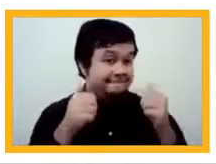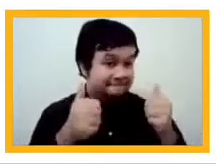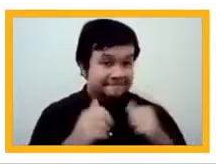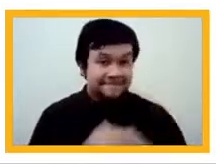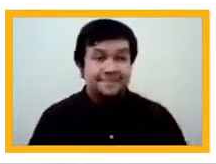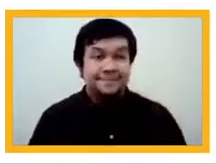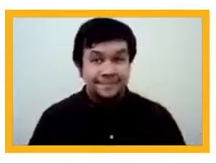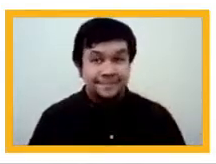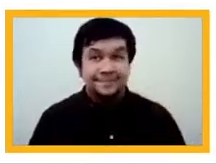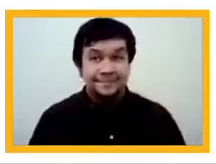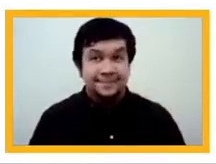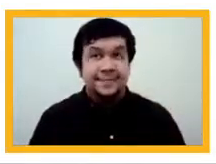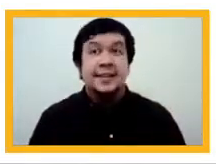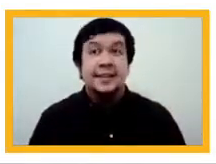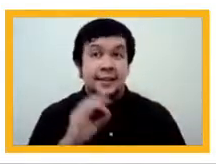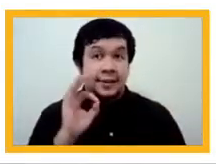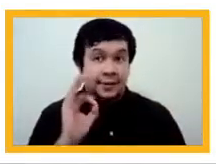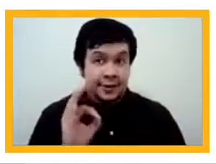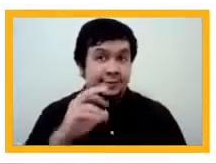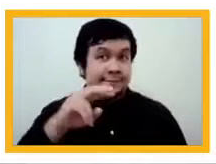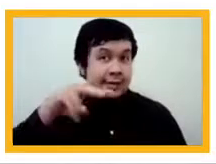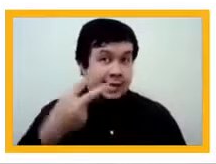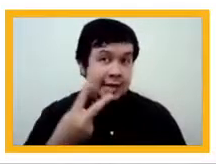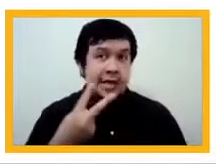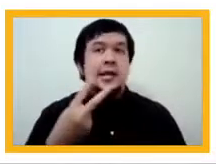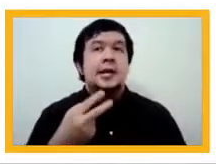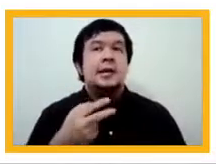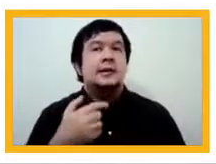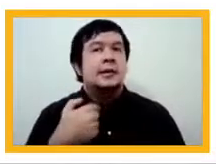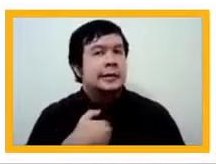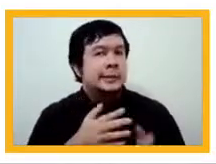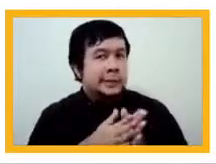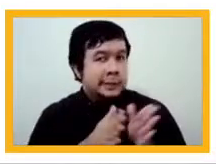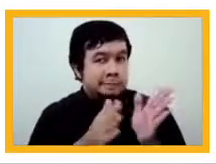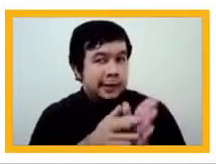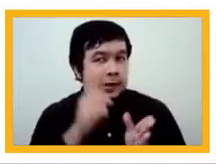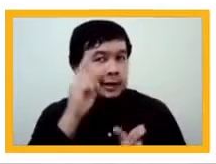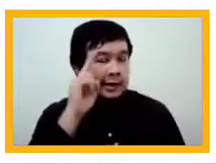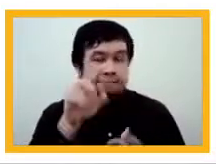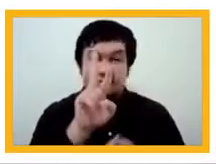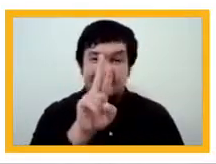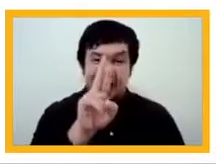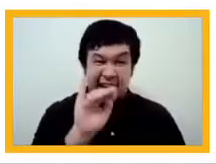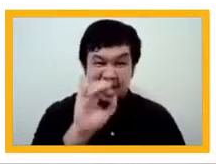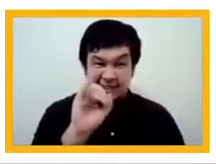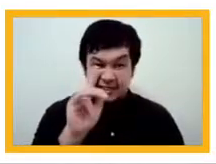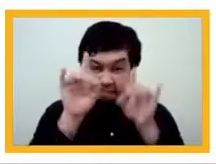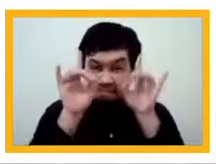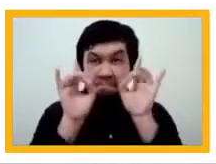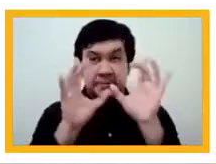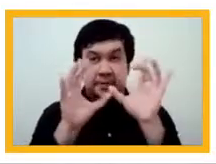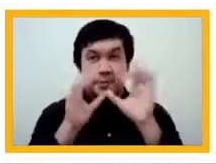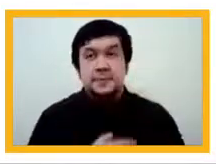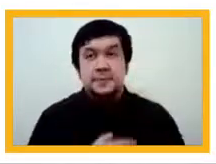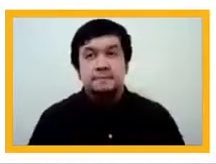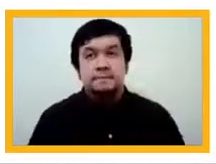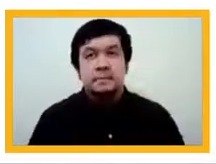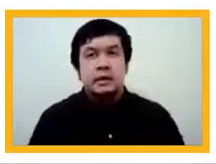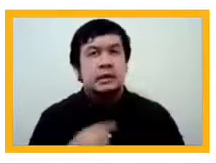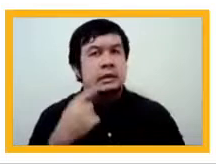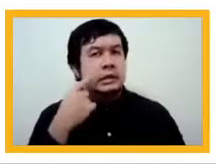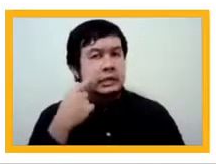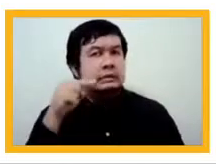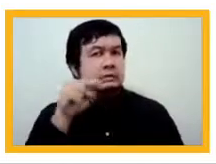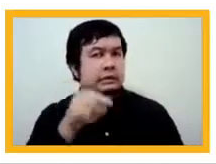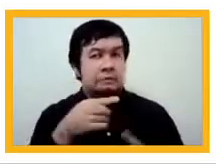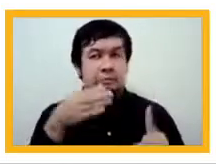risk, most of the MOOCs, digital education course, are kind of biased in IT-related course, because it's easy to teach